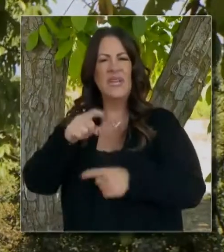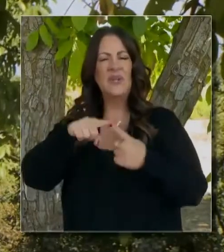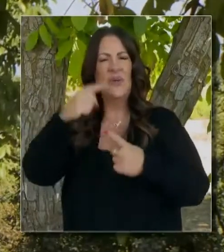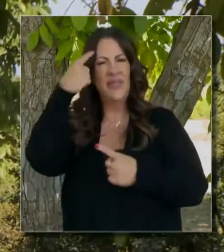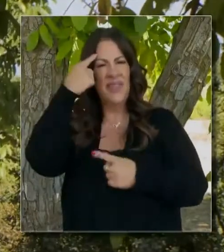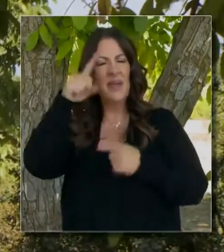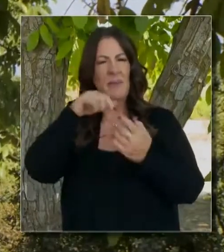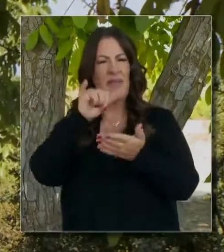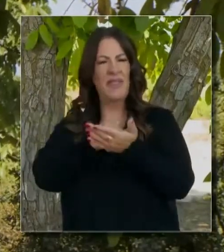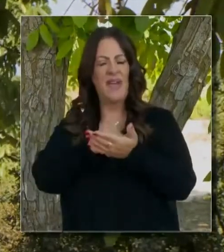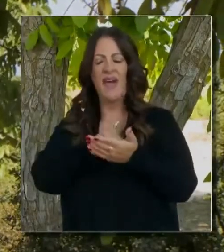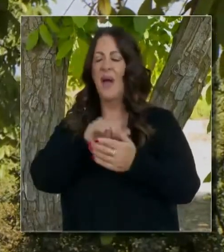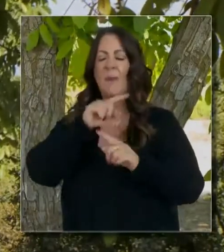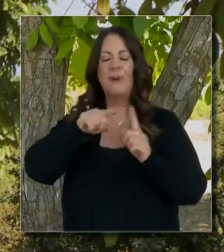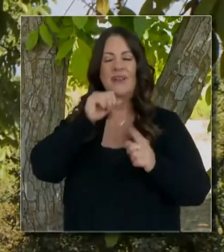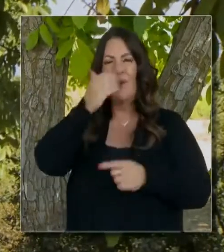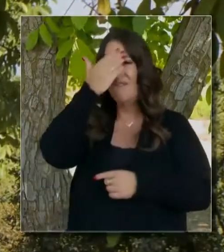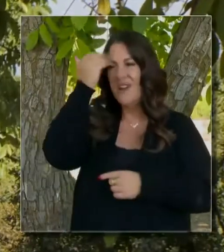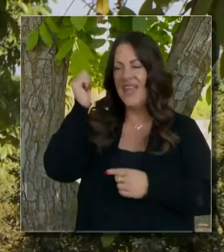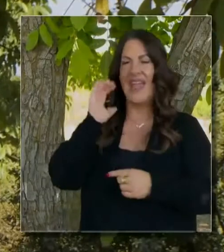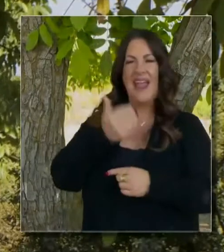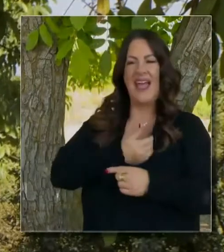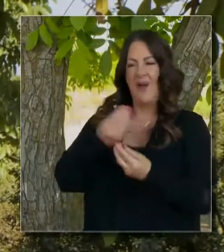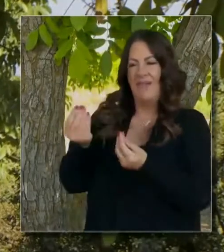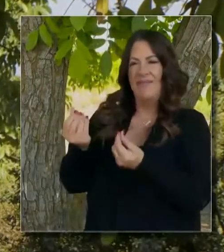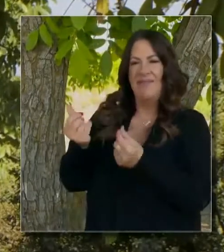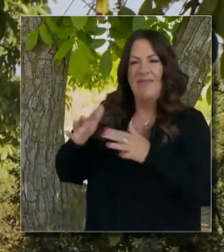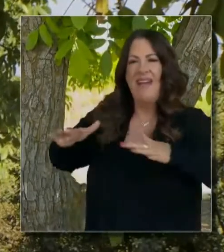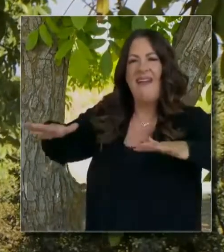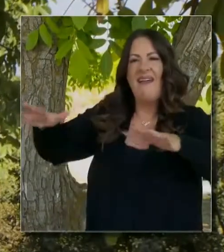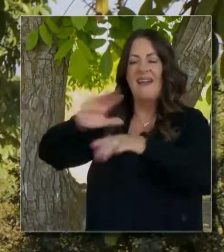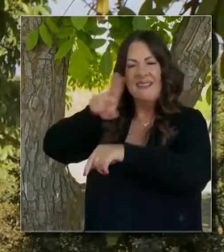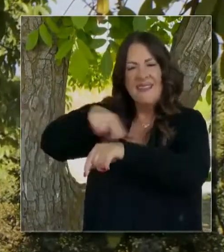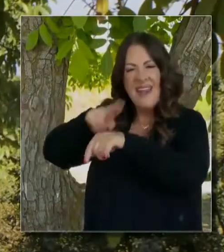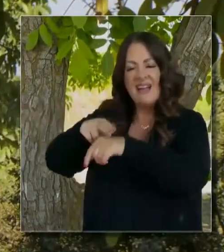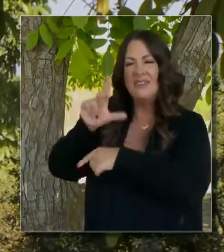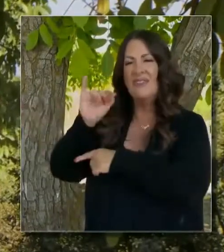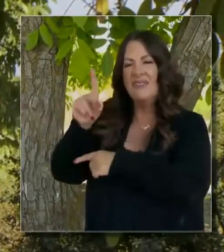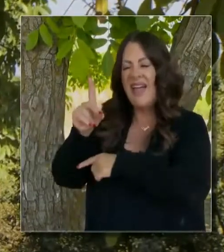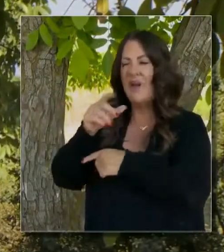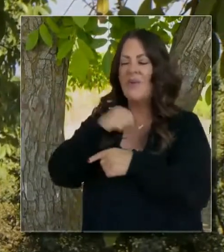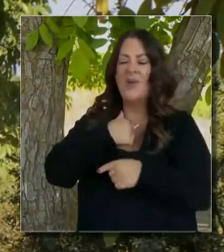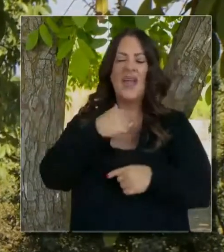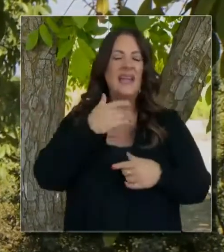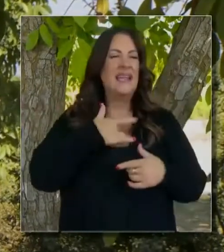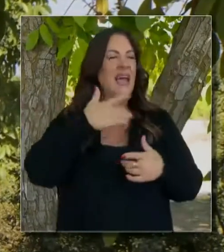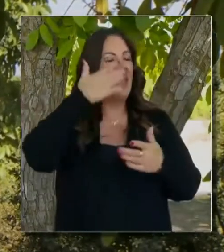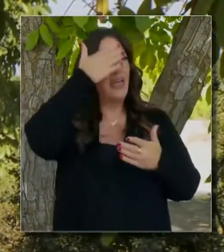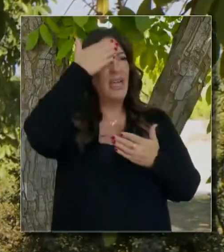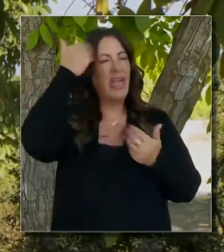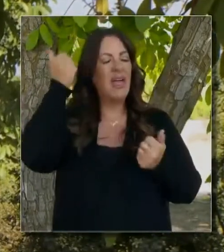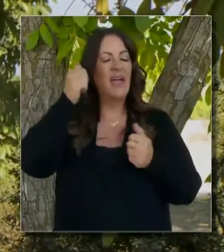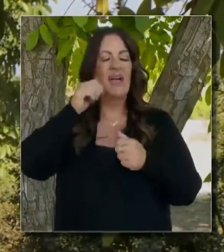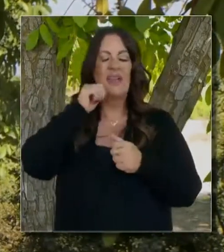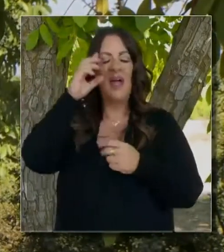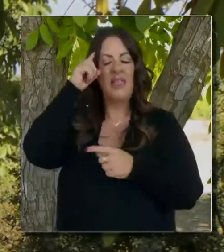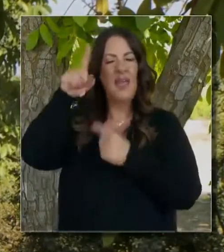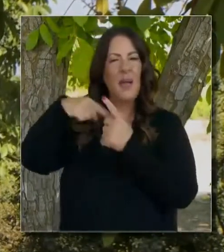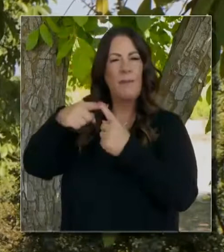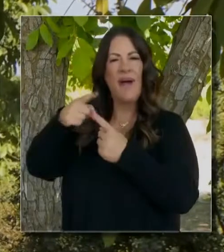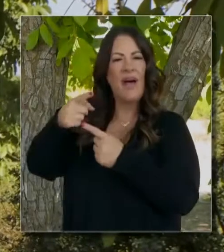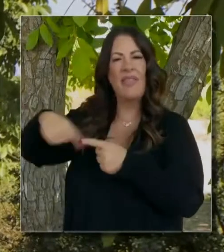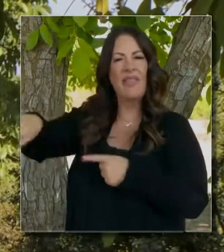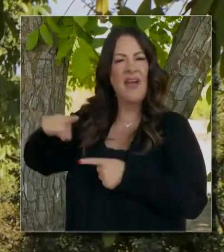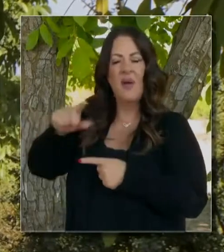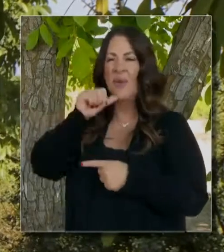working lands. We forget our natural lands. We forget about species, and we forget about animals and plants and